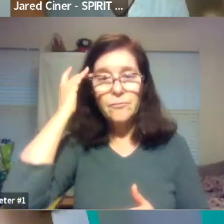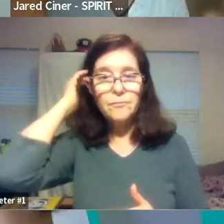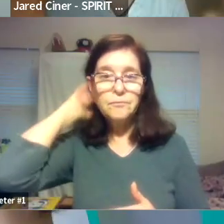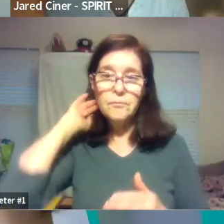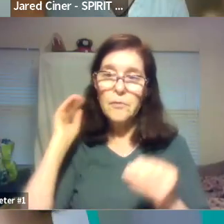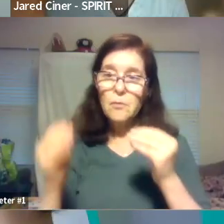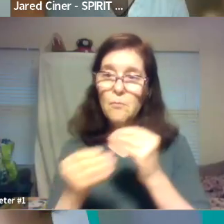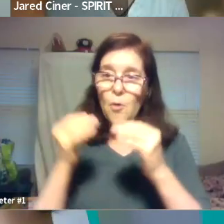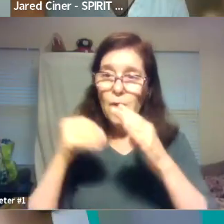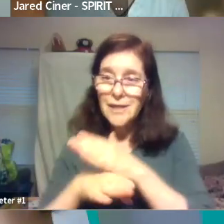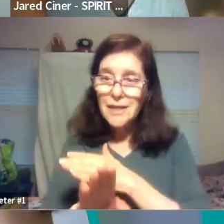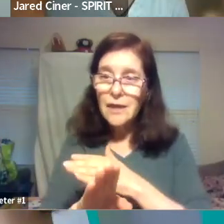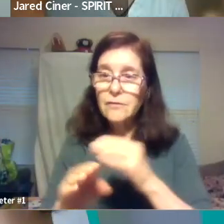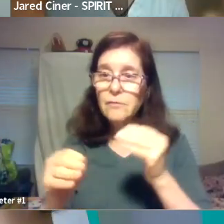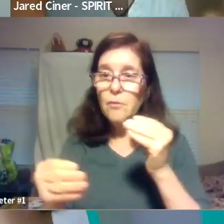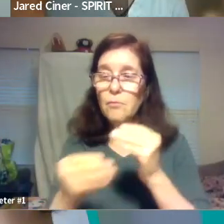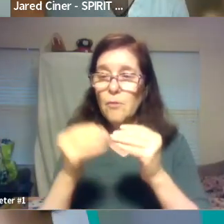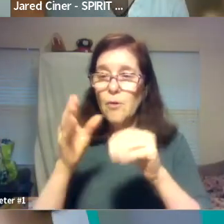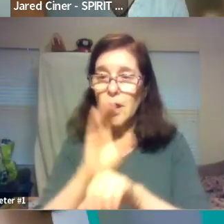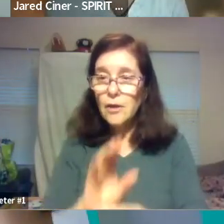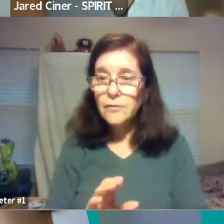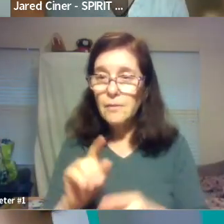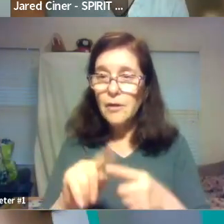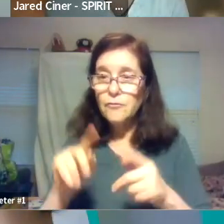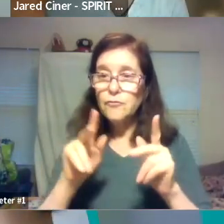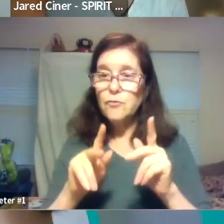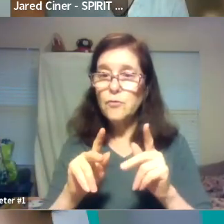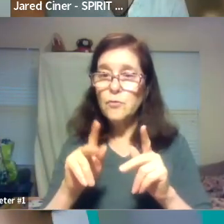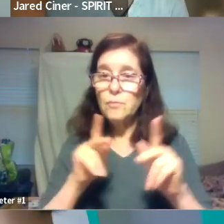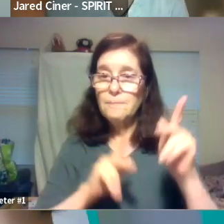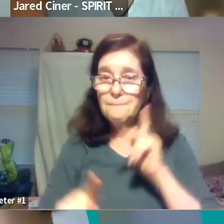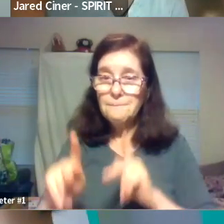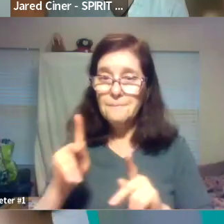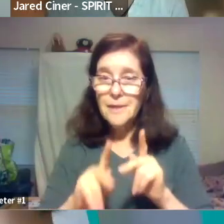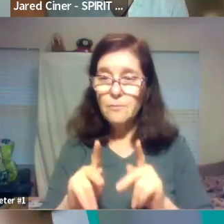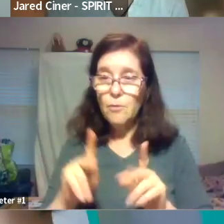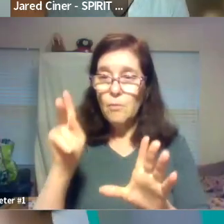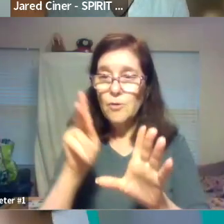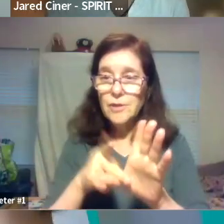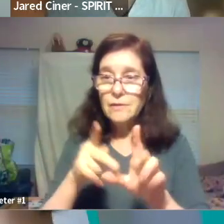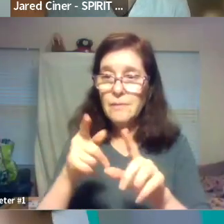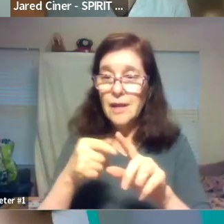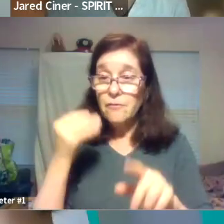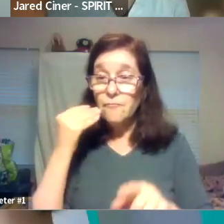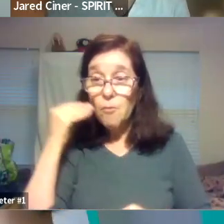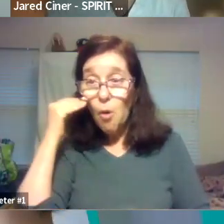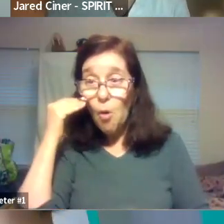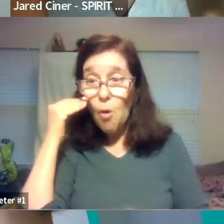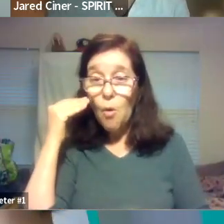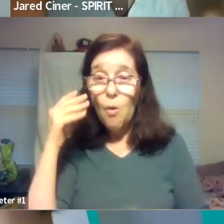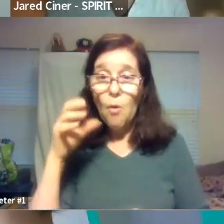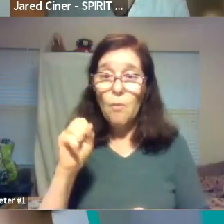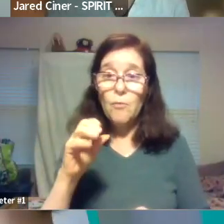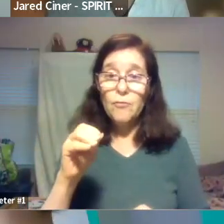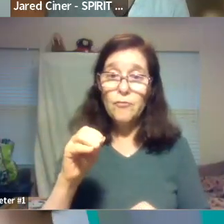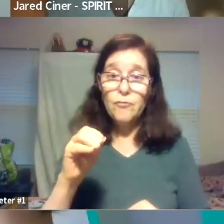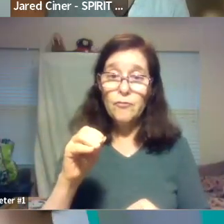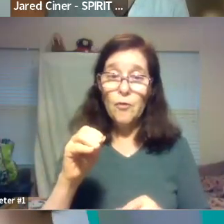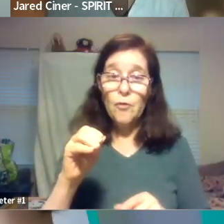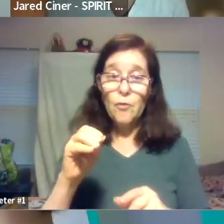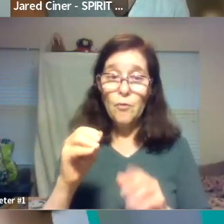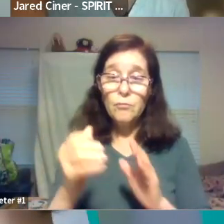more accessible, more customized to our people participating from home. So the quality for those classes has